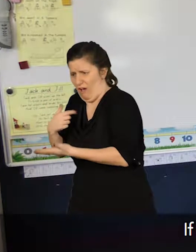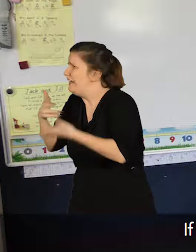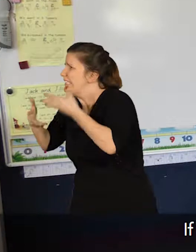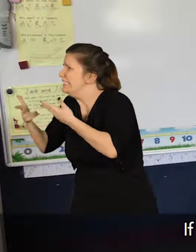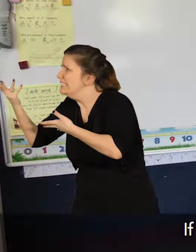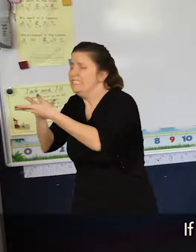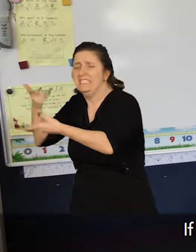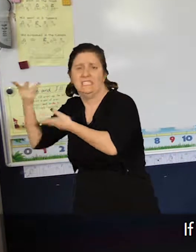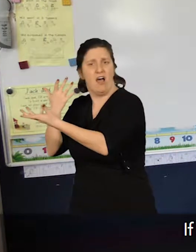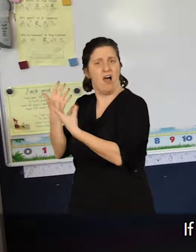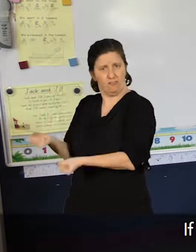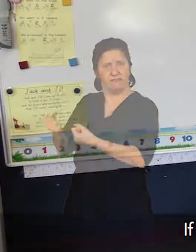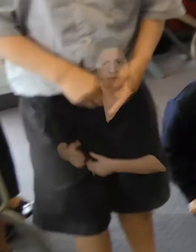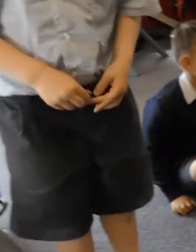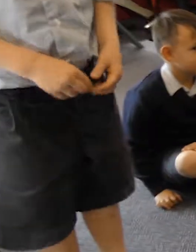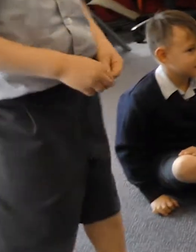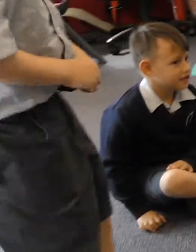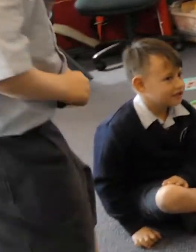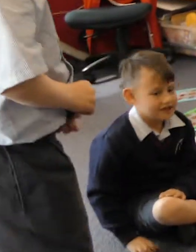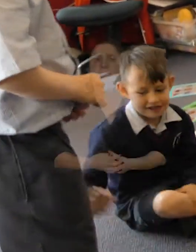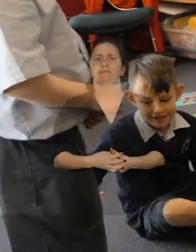ask them, are we doing this correctly?